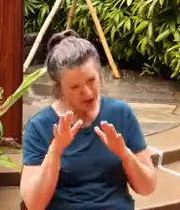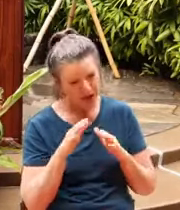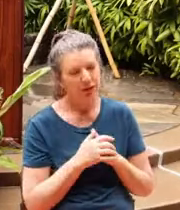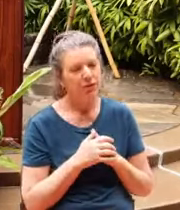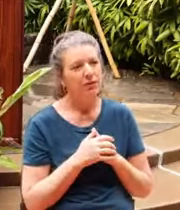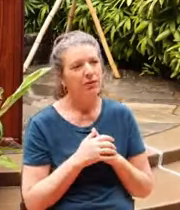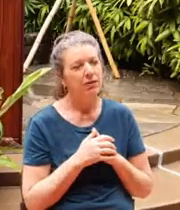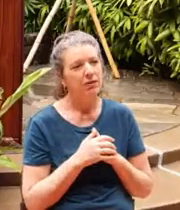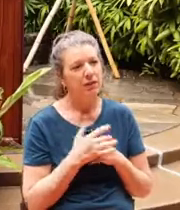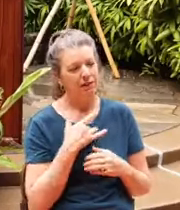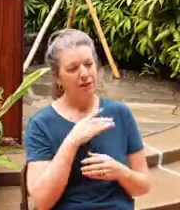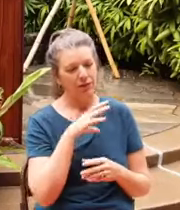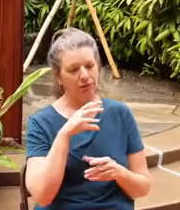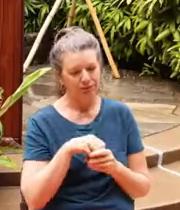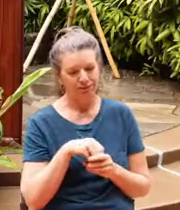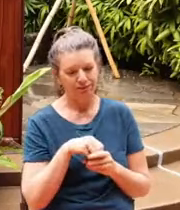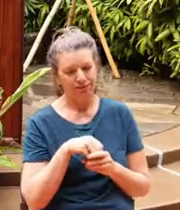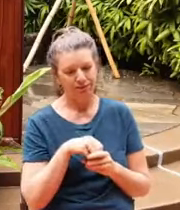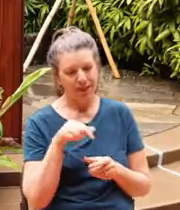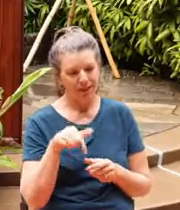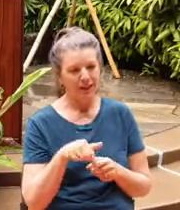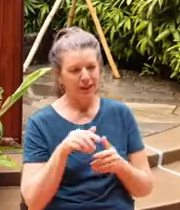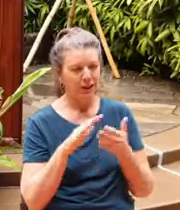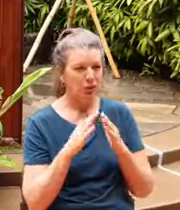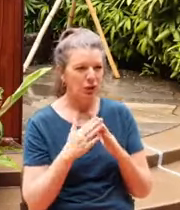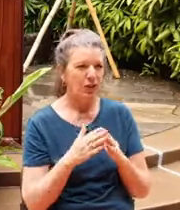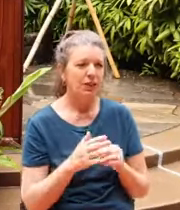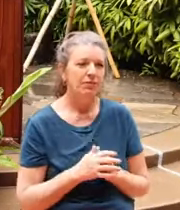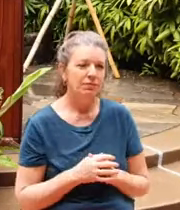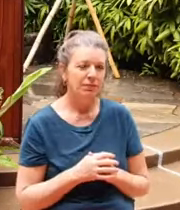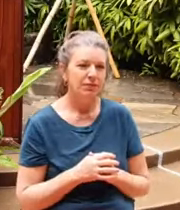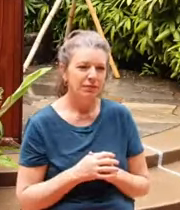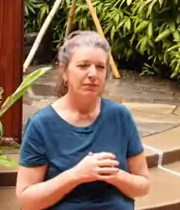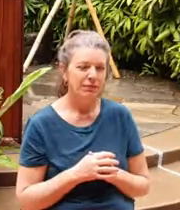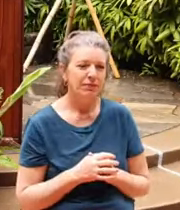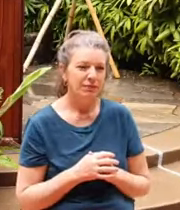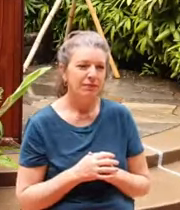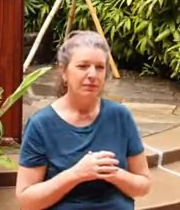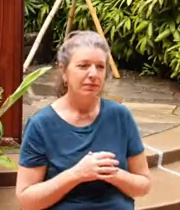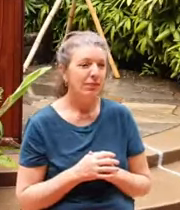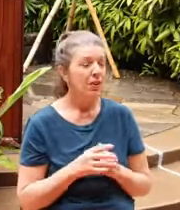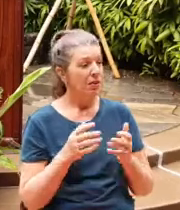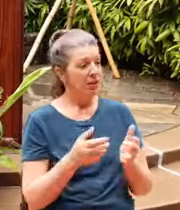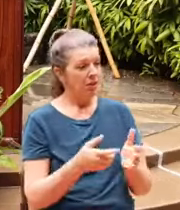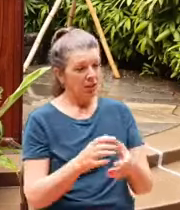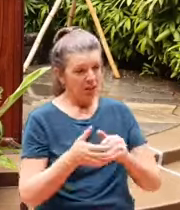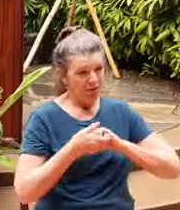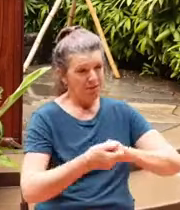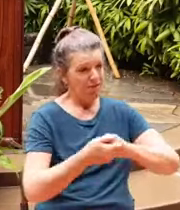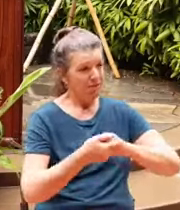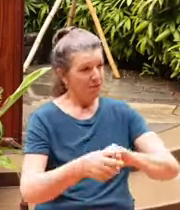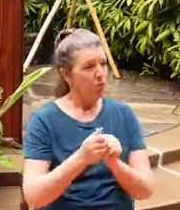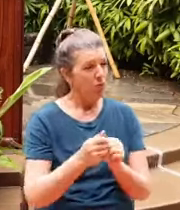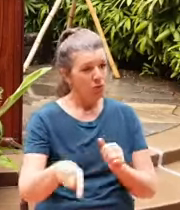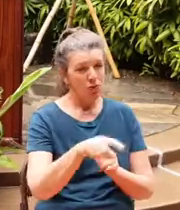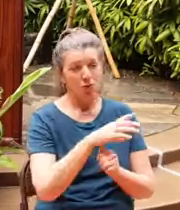to be a part of this community and to have your partnership and the